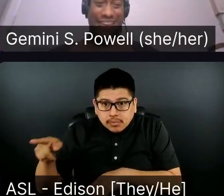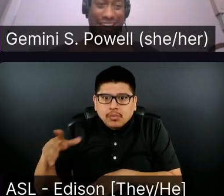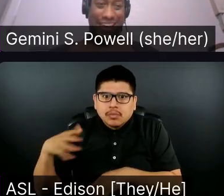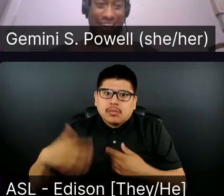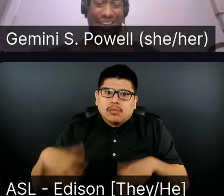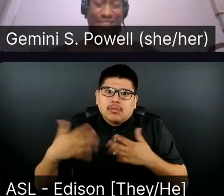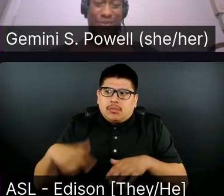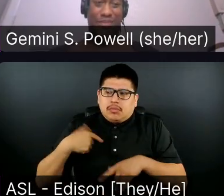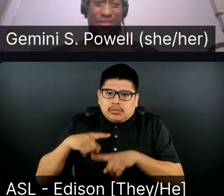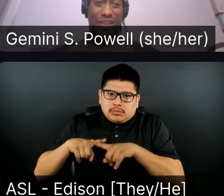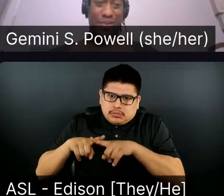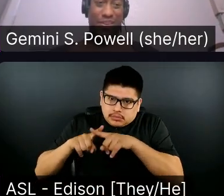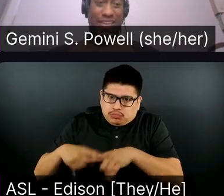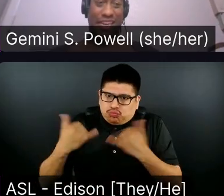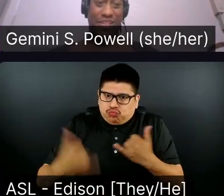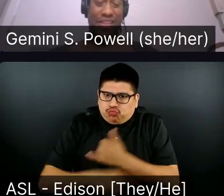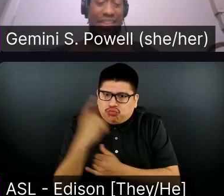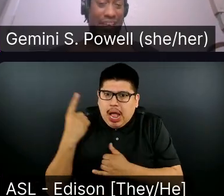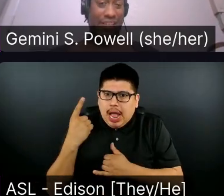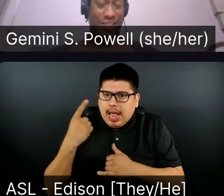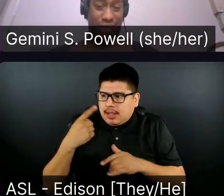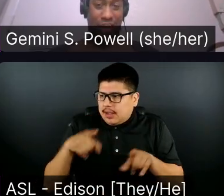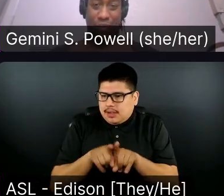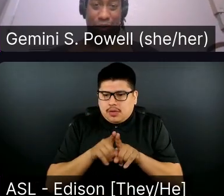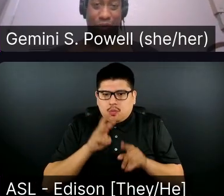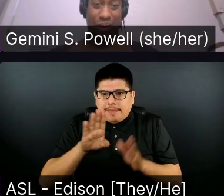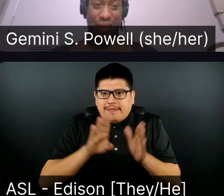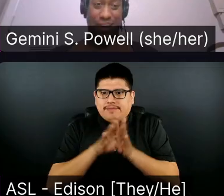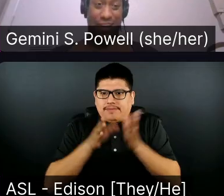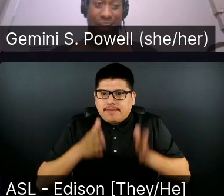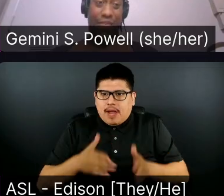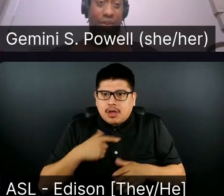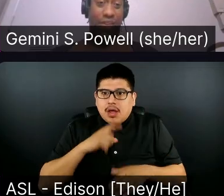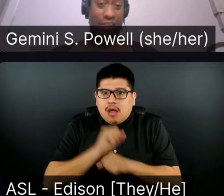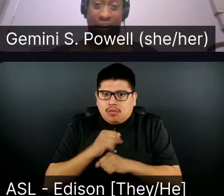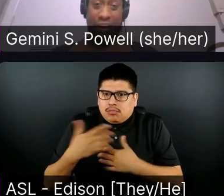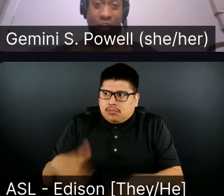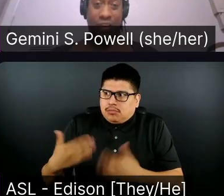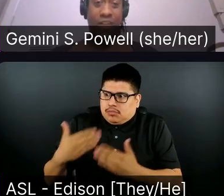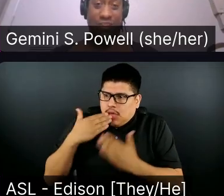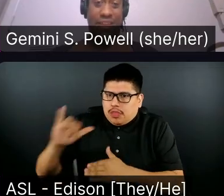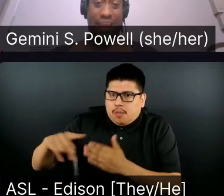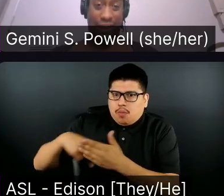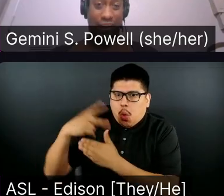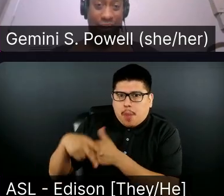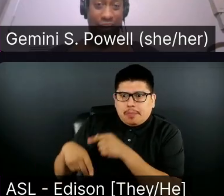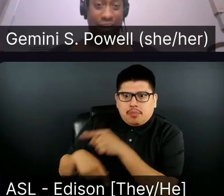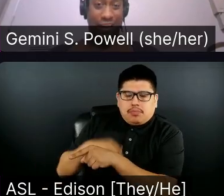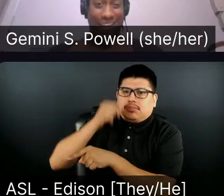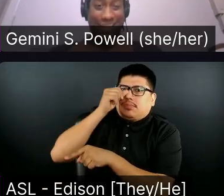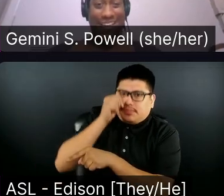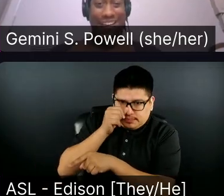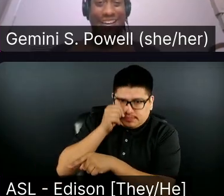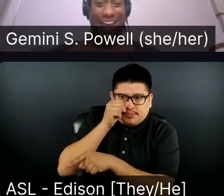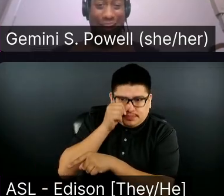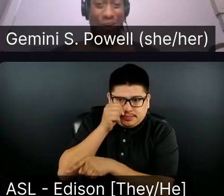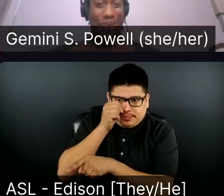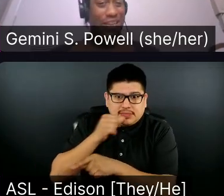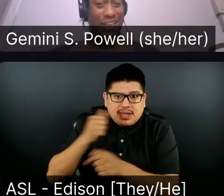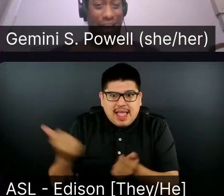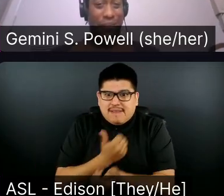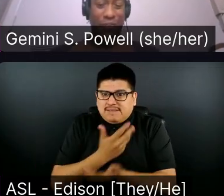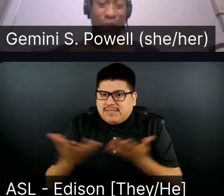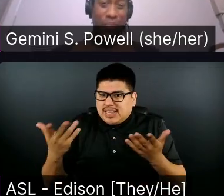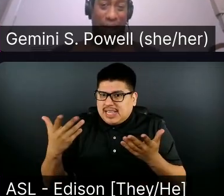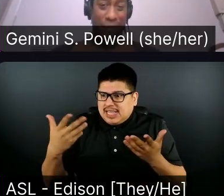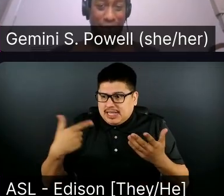utilize today as a web developer is actually thanks to that program. And everything that I taught y'all today, I learned